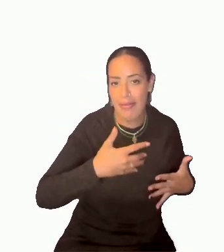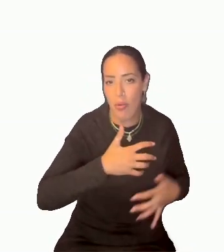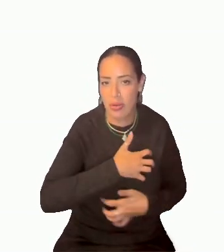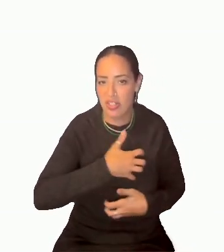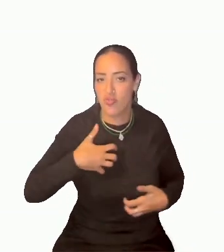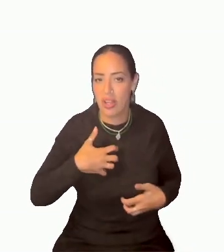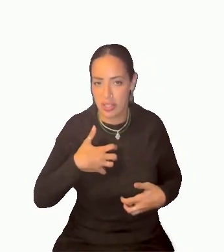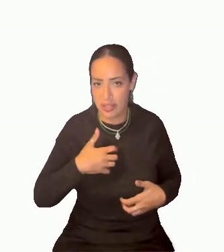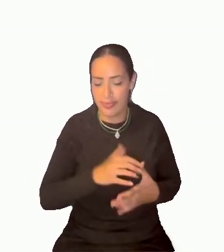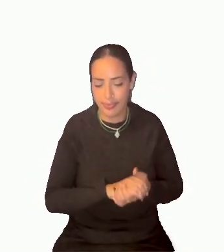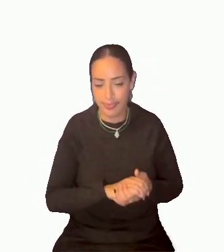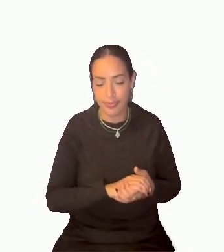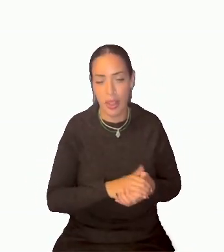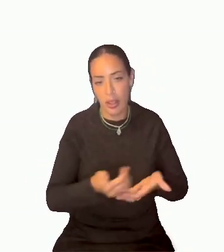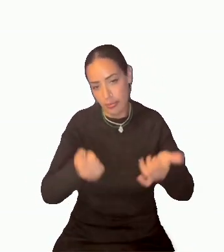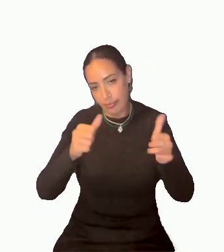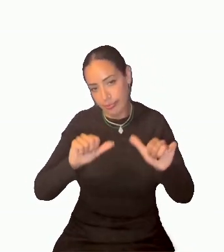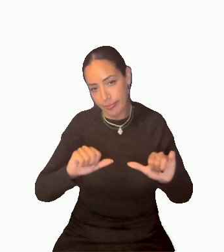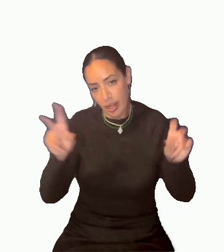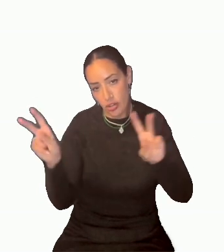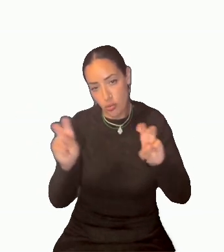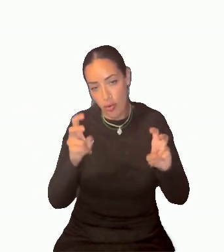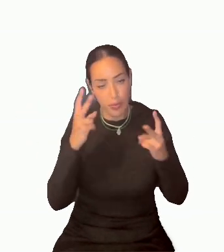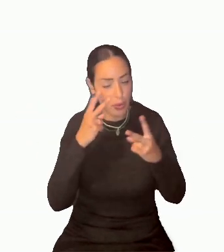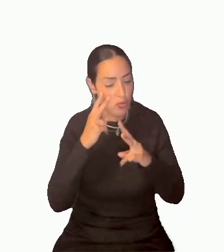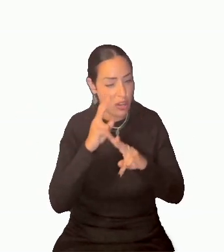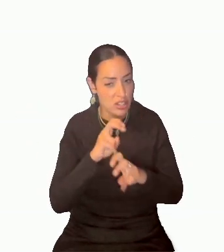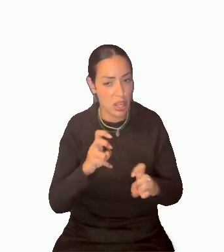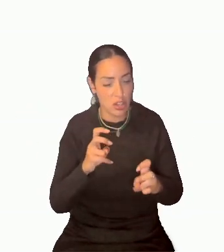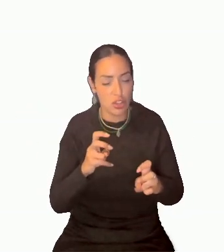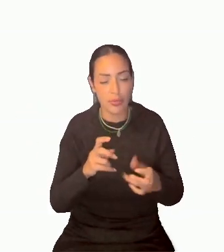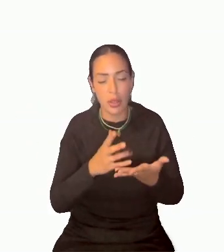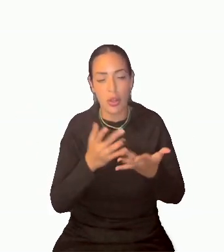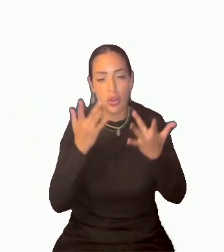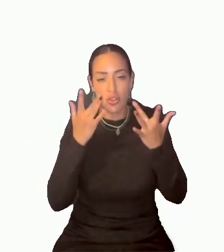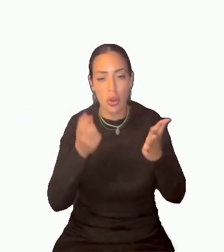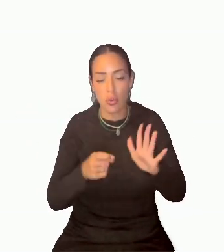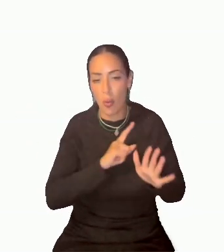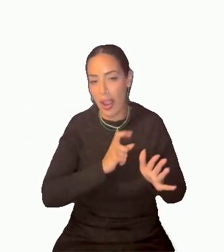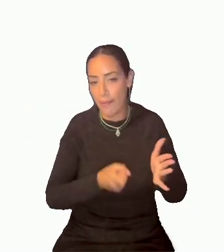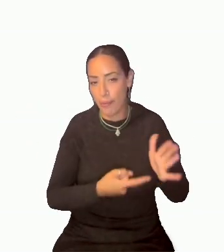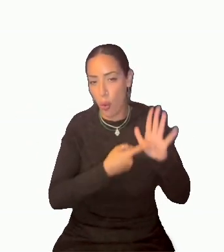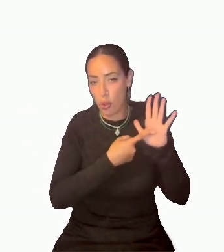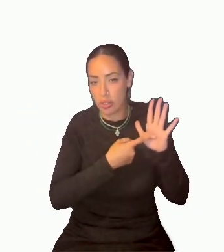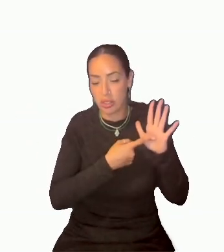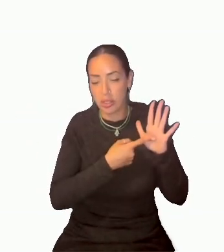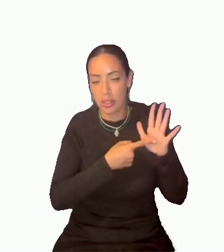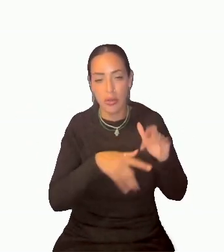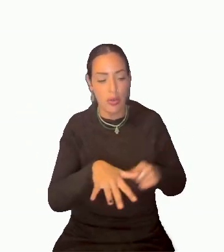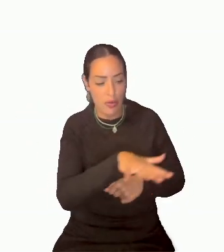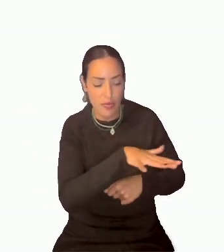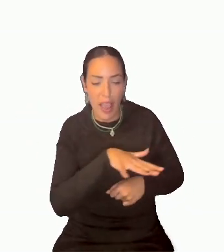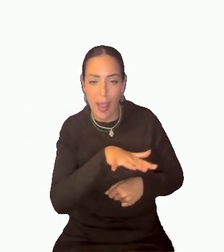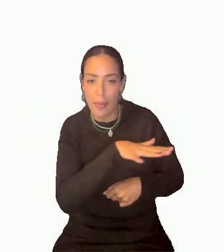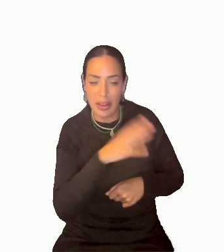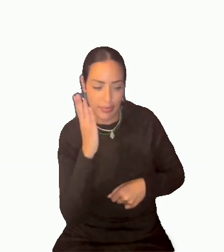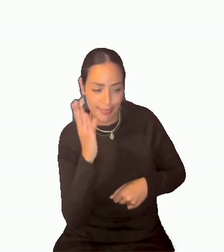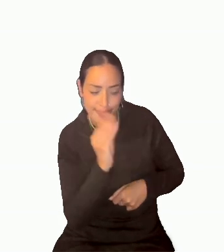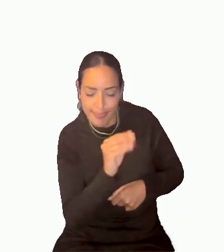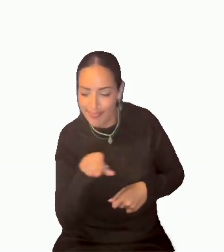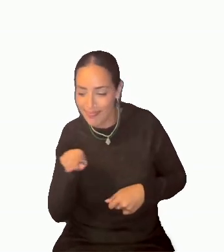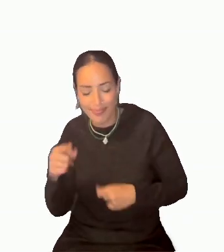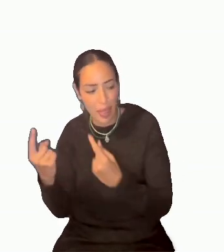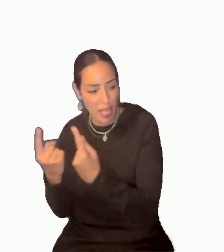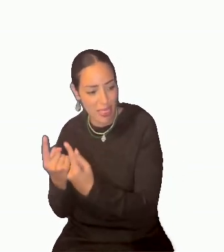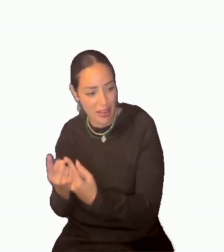distress. The following quote from the research highlights the importance of preparing bereaved families for the state in which personal effects might be